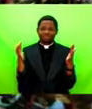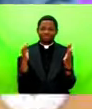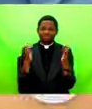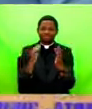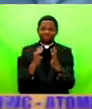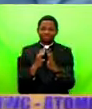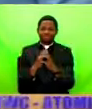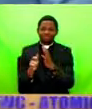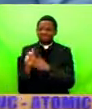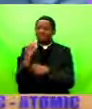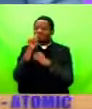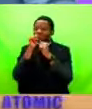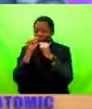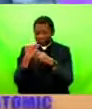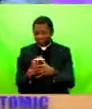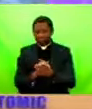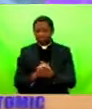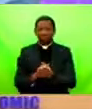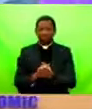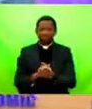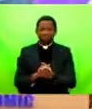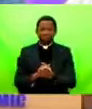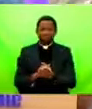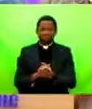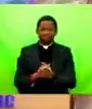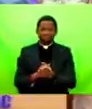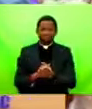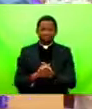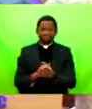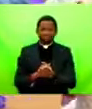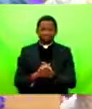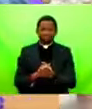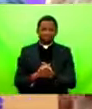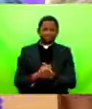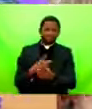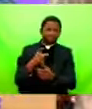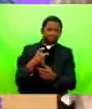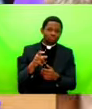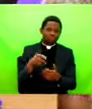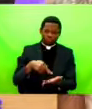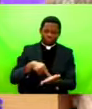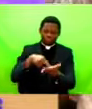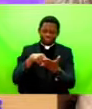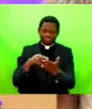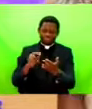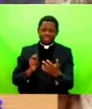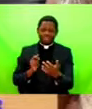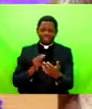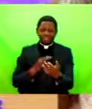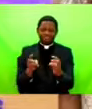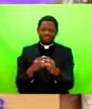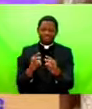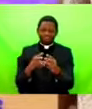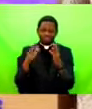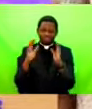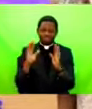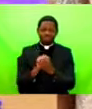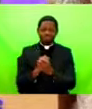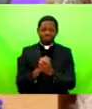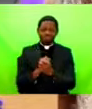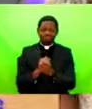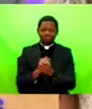God bless you. You have represented us very well. And because of you, we